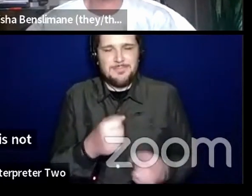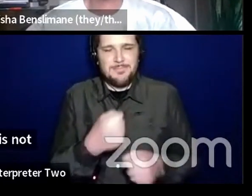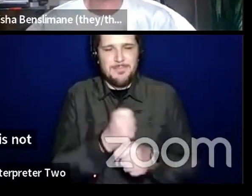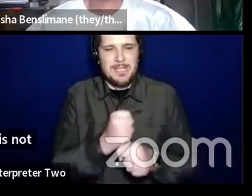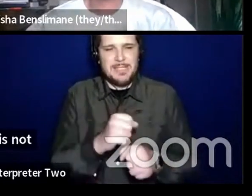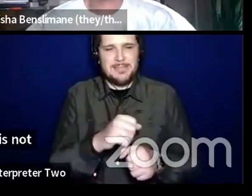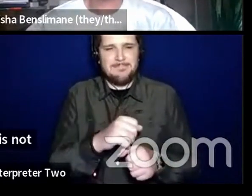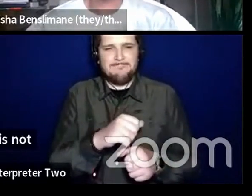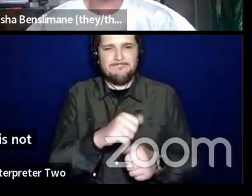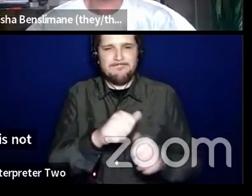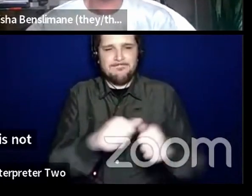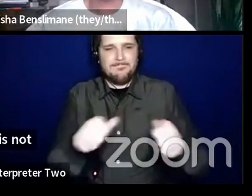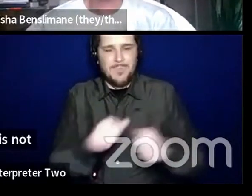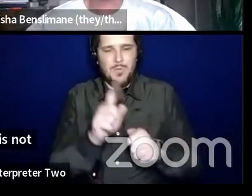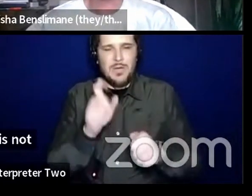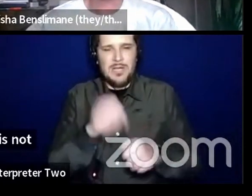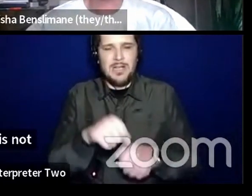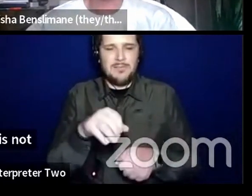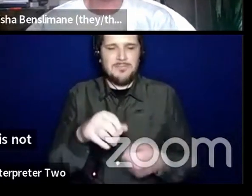can foster